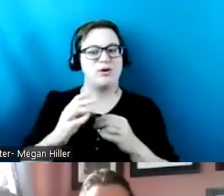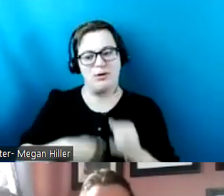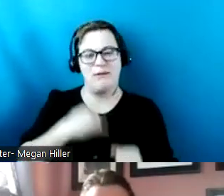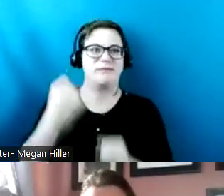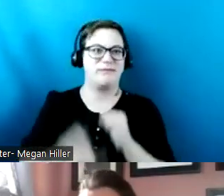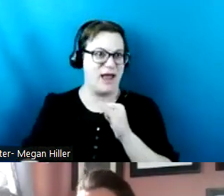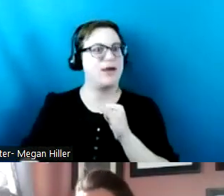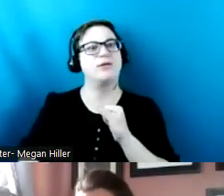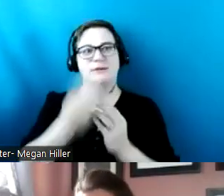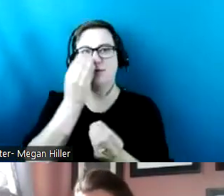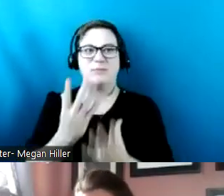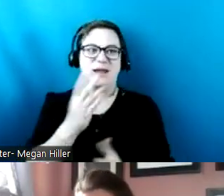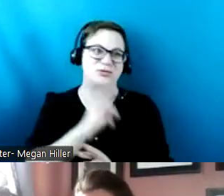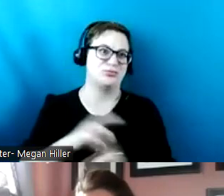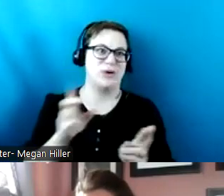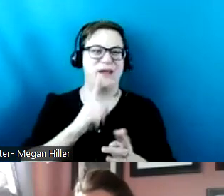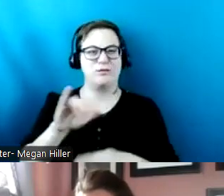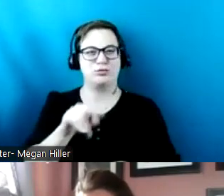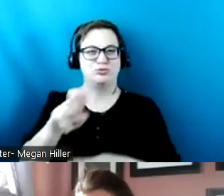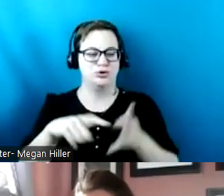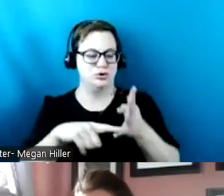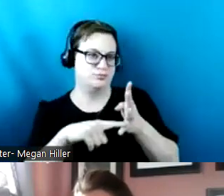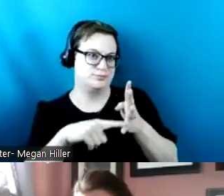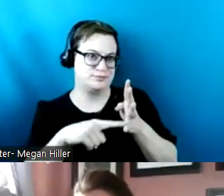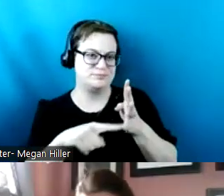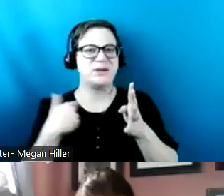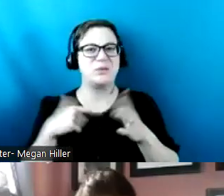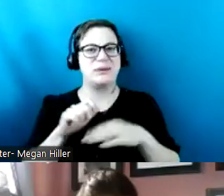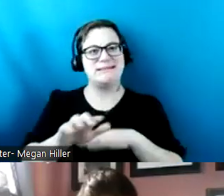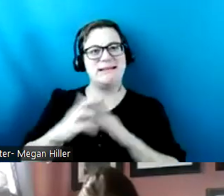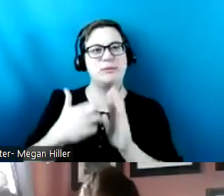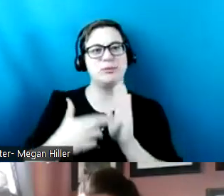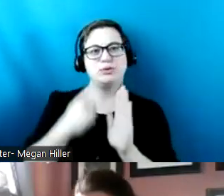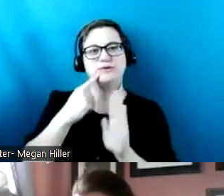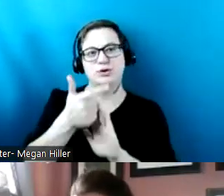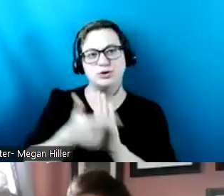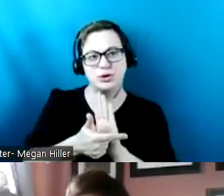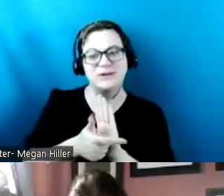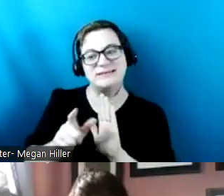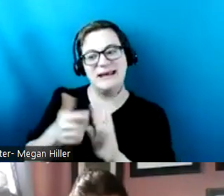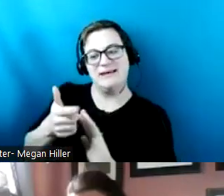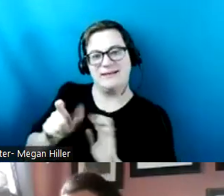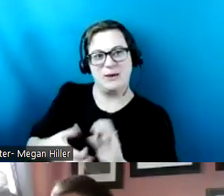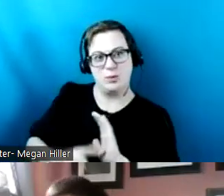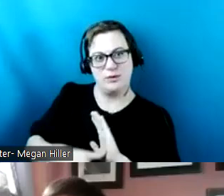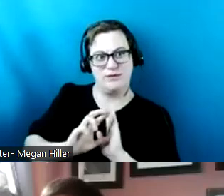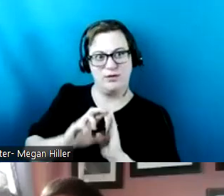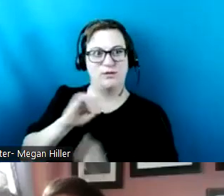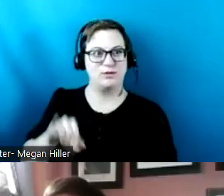in that last week of June, so that we can get the rules to our attorneys for legal review on July